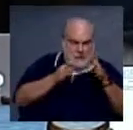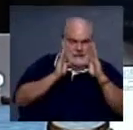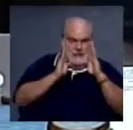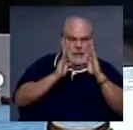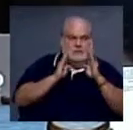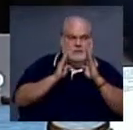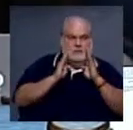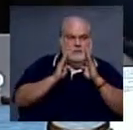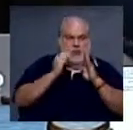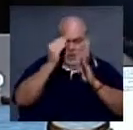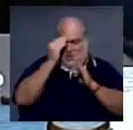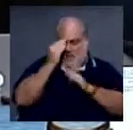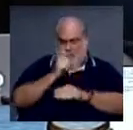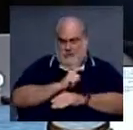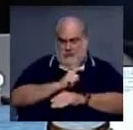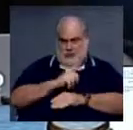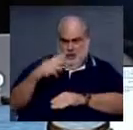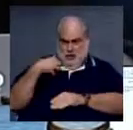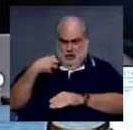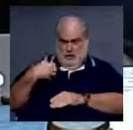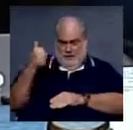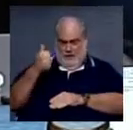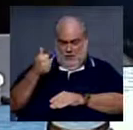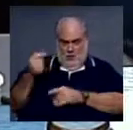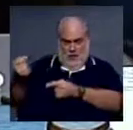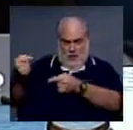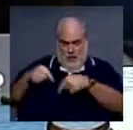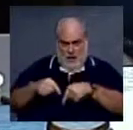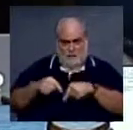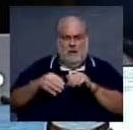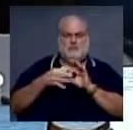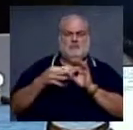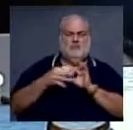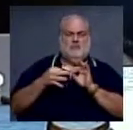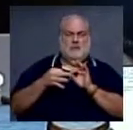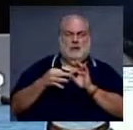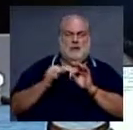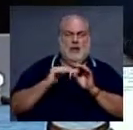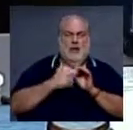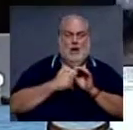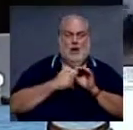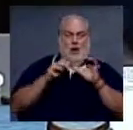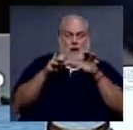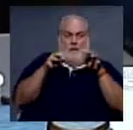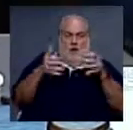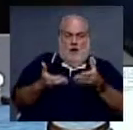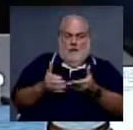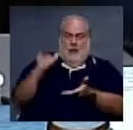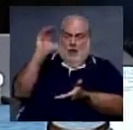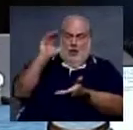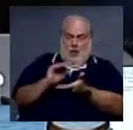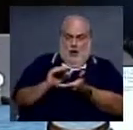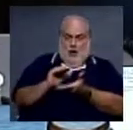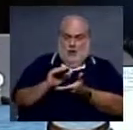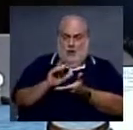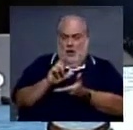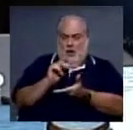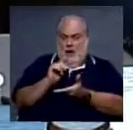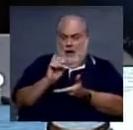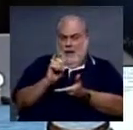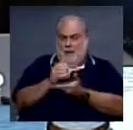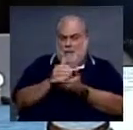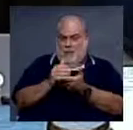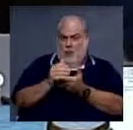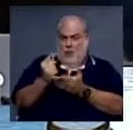the chief is going to give us a report in a couple of weeks, but you're going to hear that, you know, that we had the lowest rate of Part 1 crimes filed to